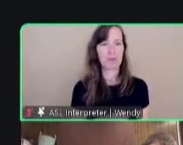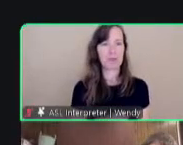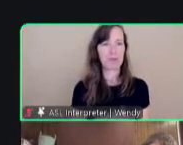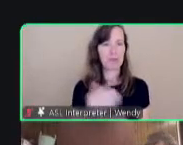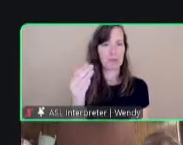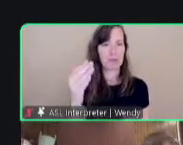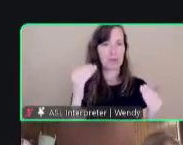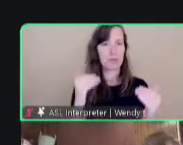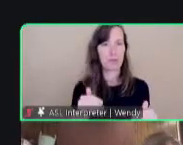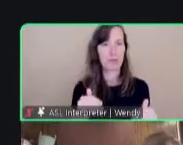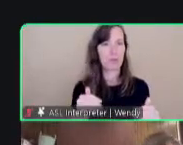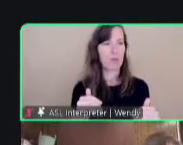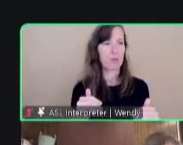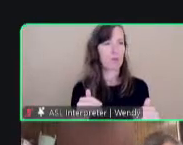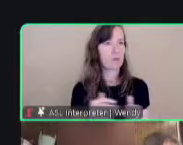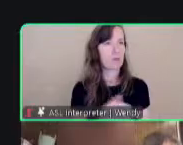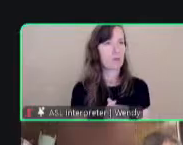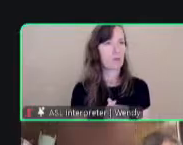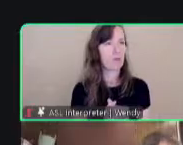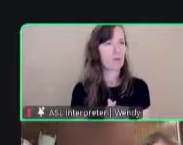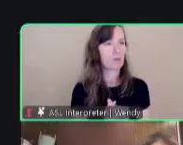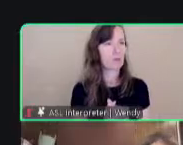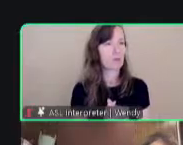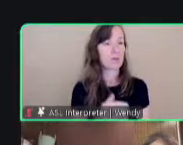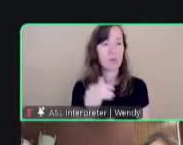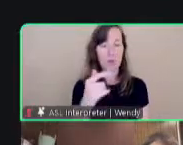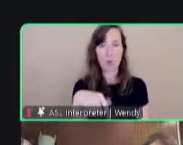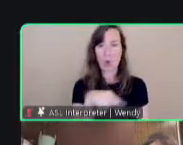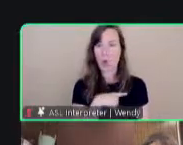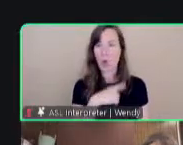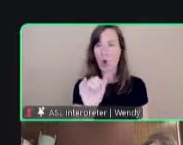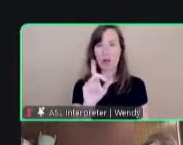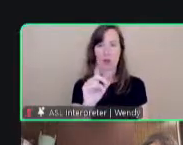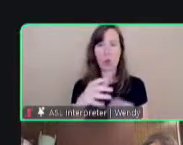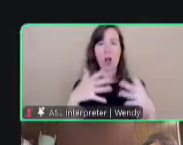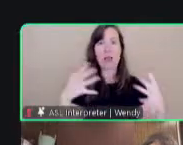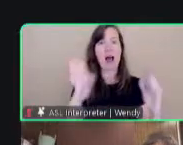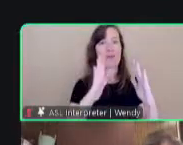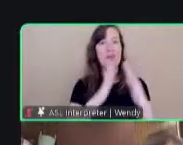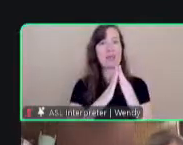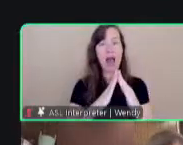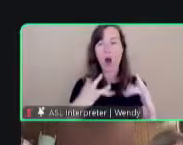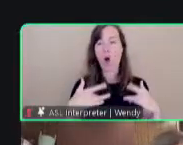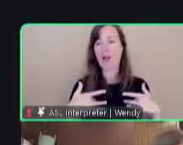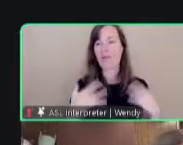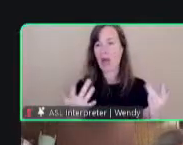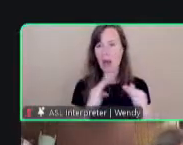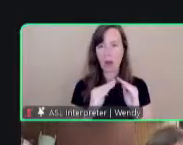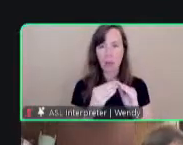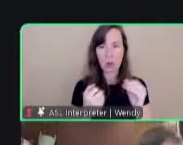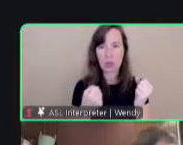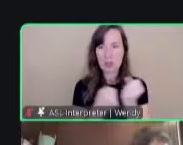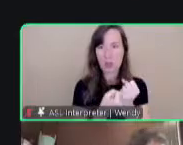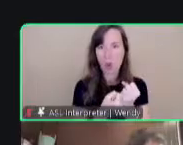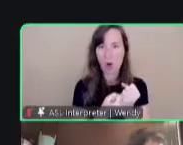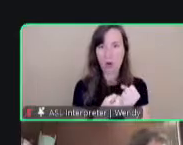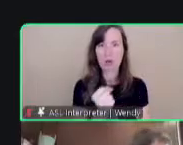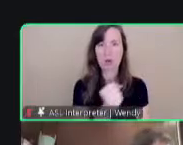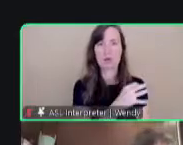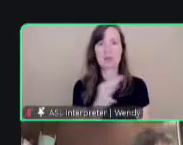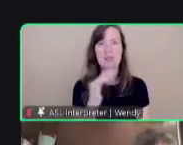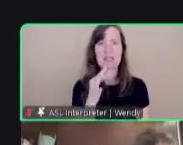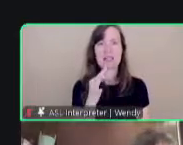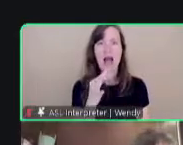please. So we also do a lot of town event and community support, and staff went over it. And so